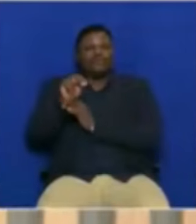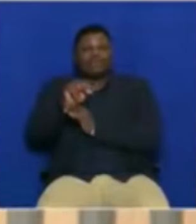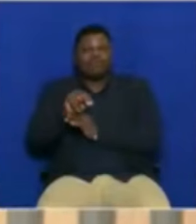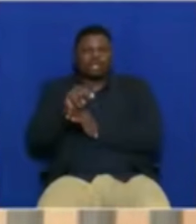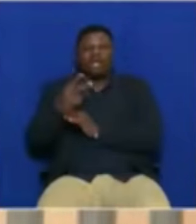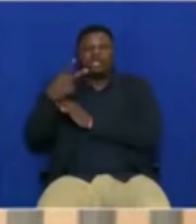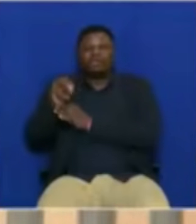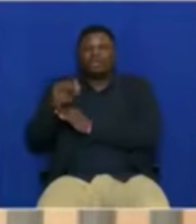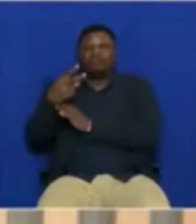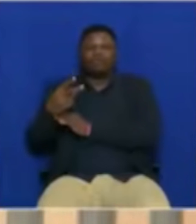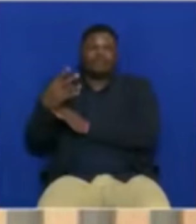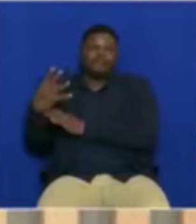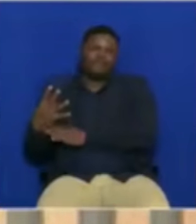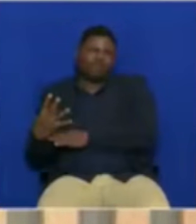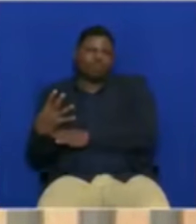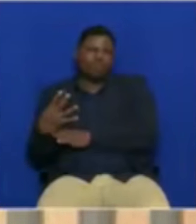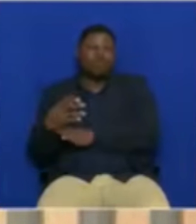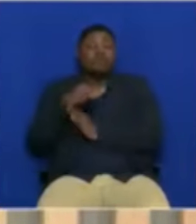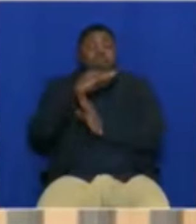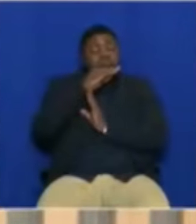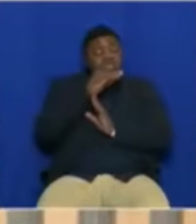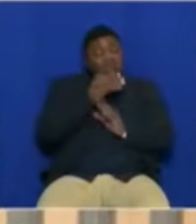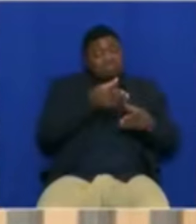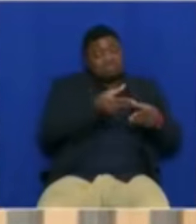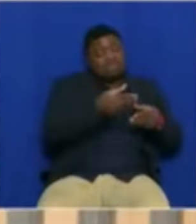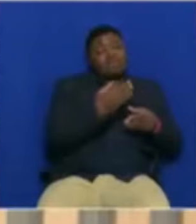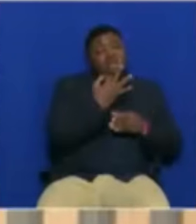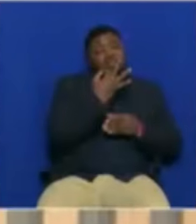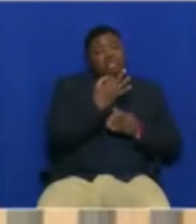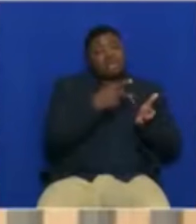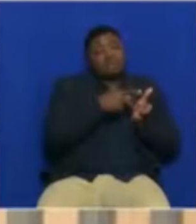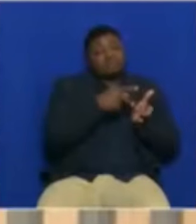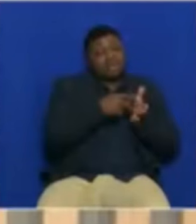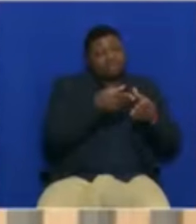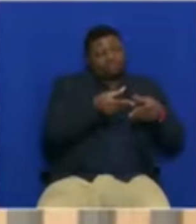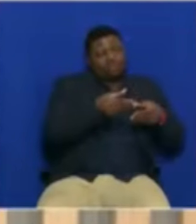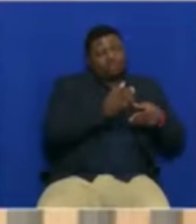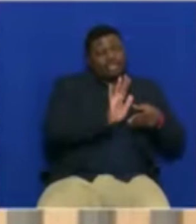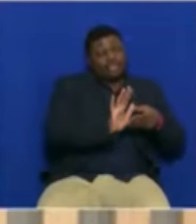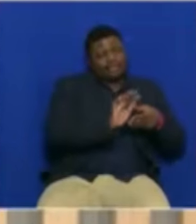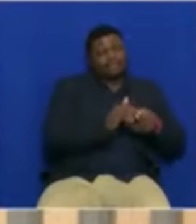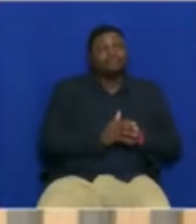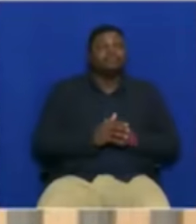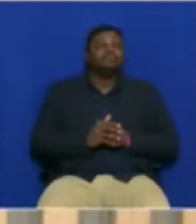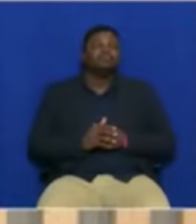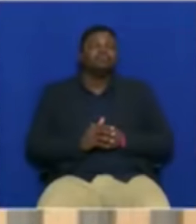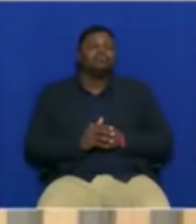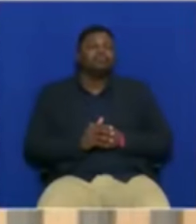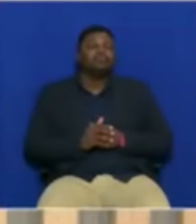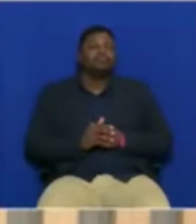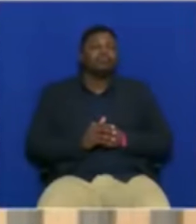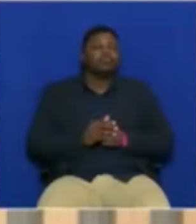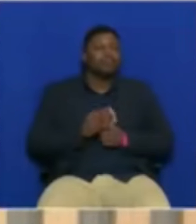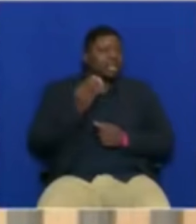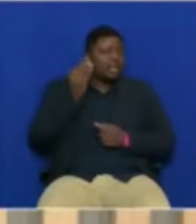document, and then if we go back then to page 285, where it starts, it's an information note directed to the